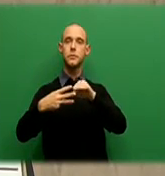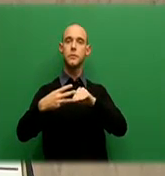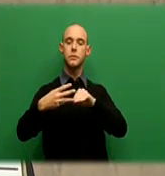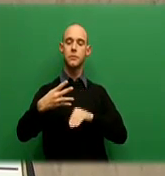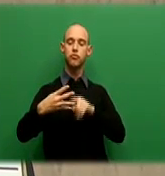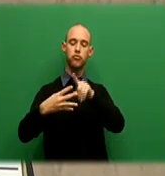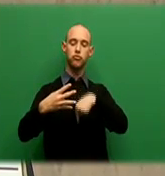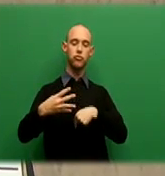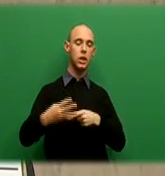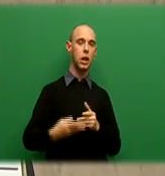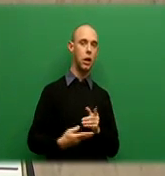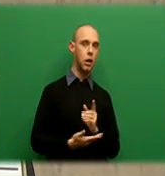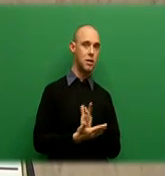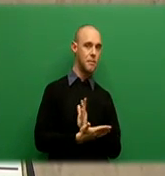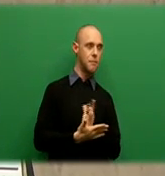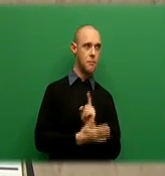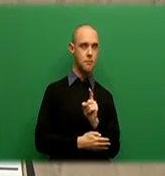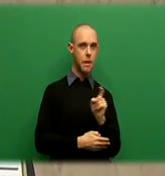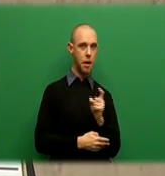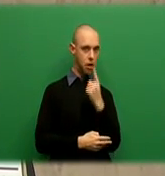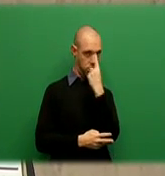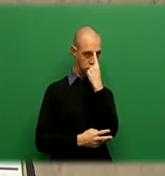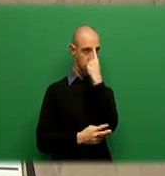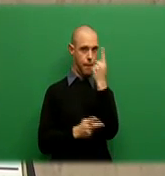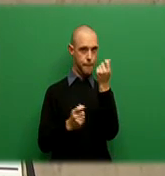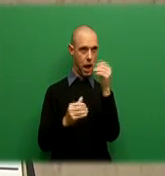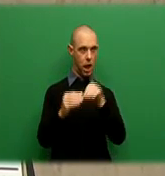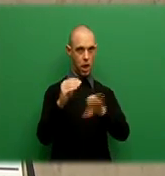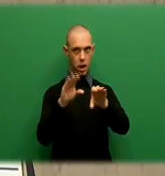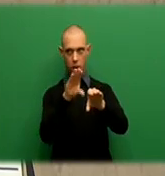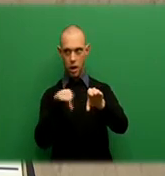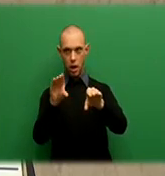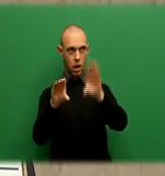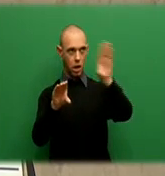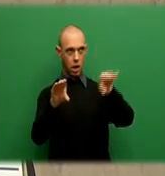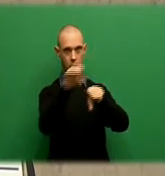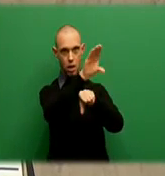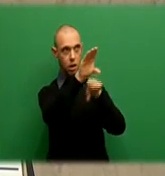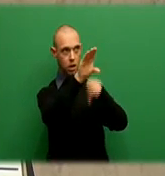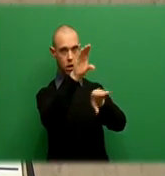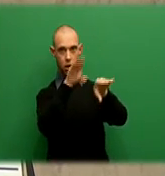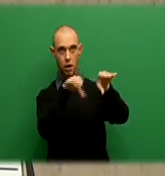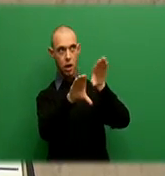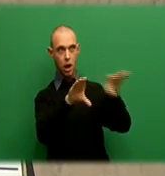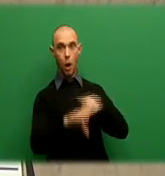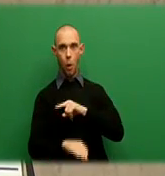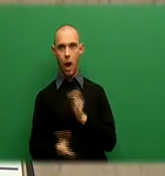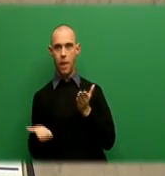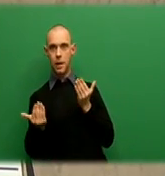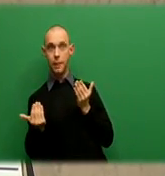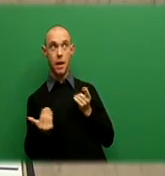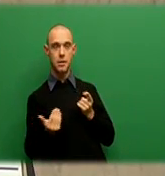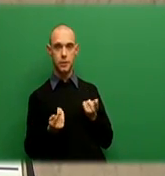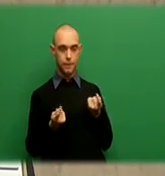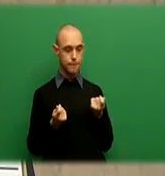been anticipated. Some people would have adjusted their portfolios depending on their views in anticipation of the downgrade. Some